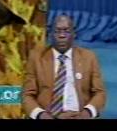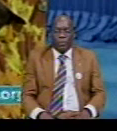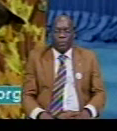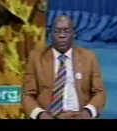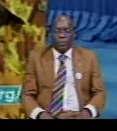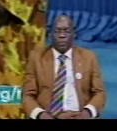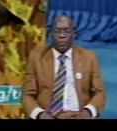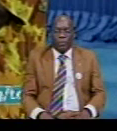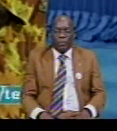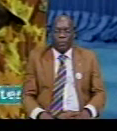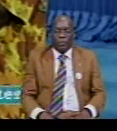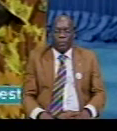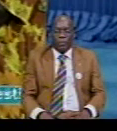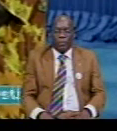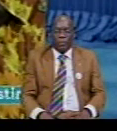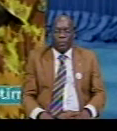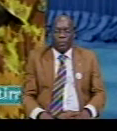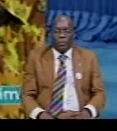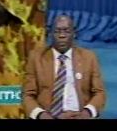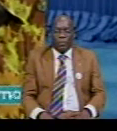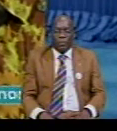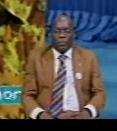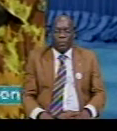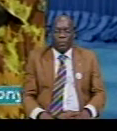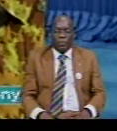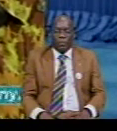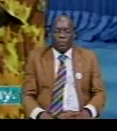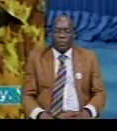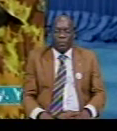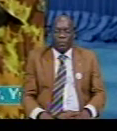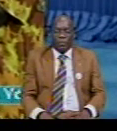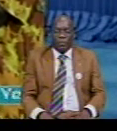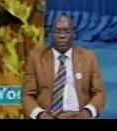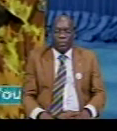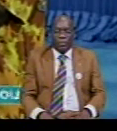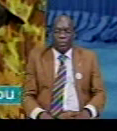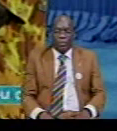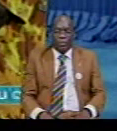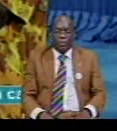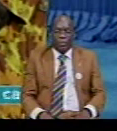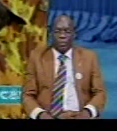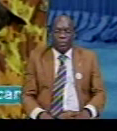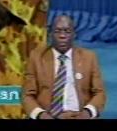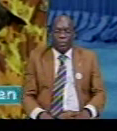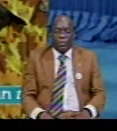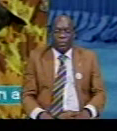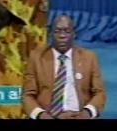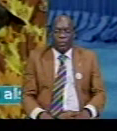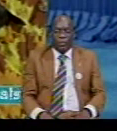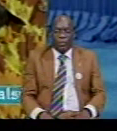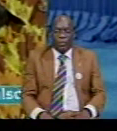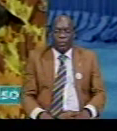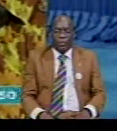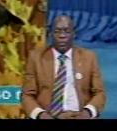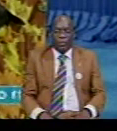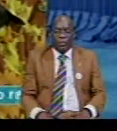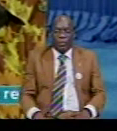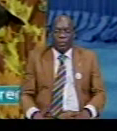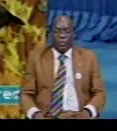his problem. If he eats, problem. If he drinks, problem. The trouble of pain all